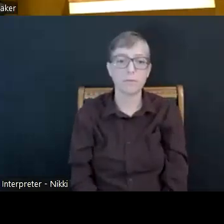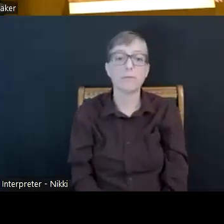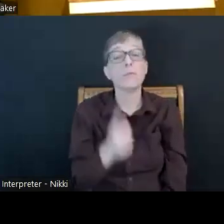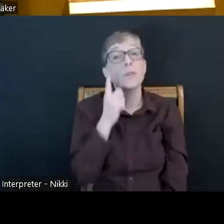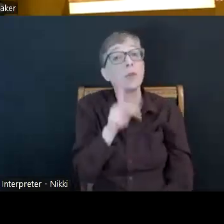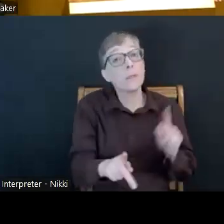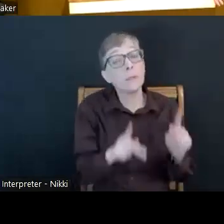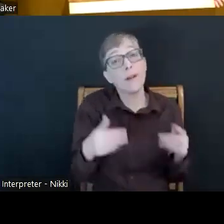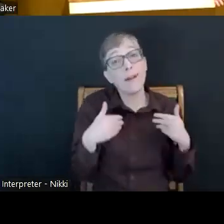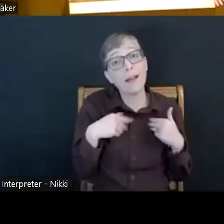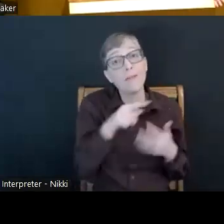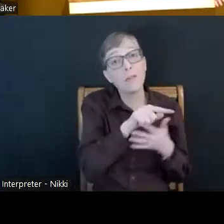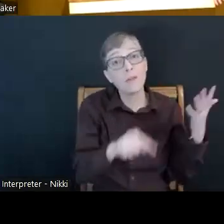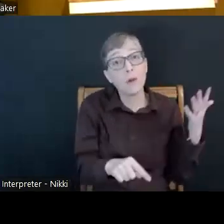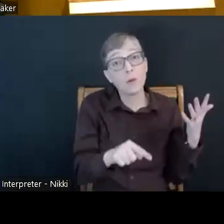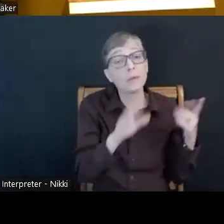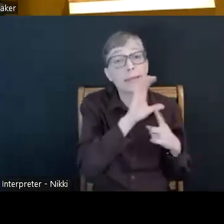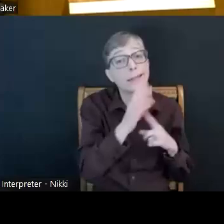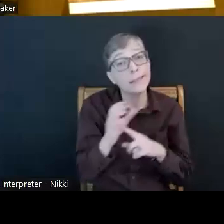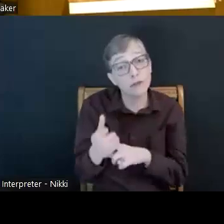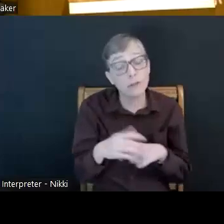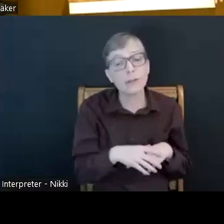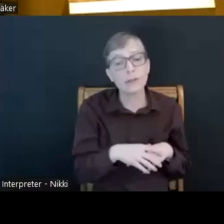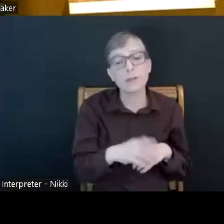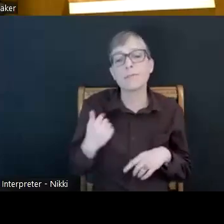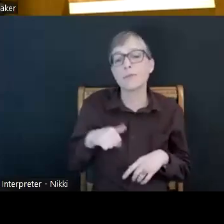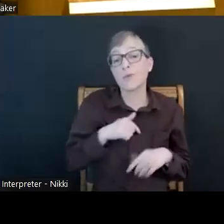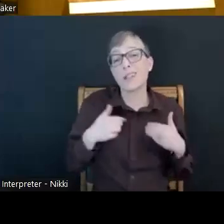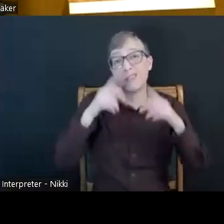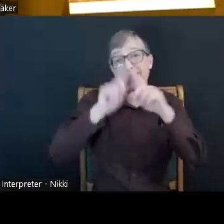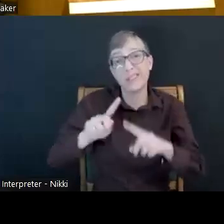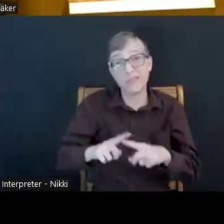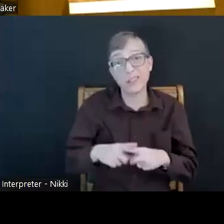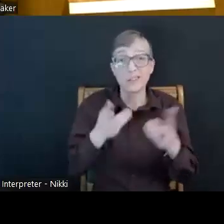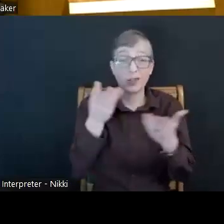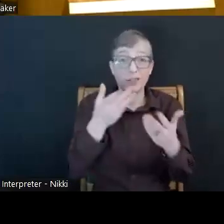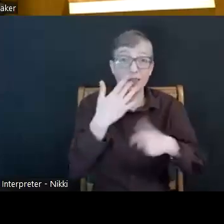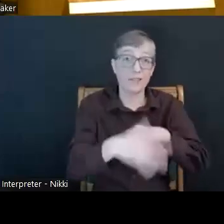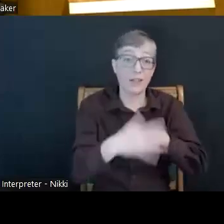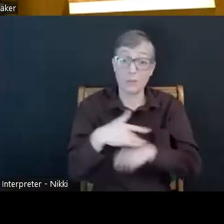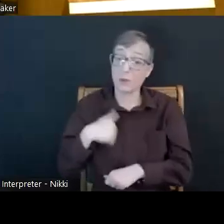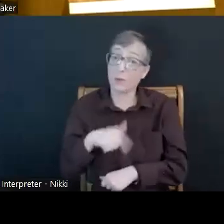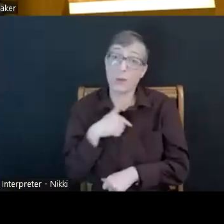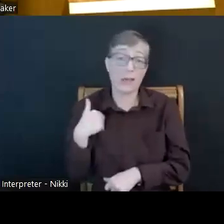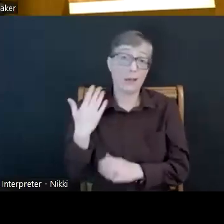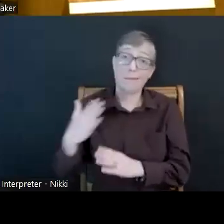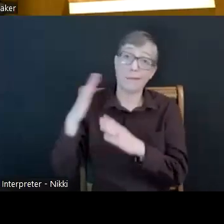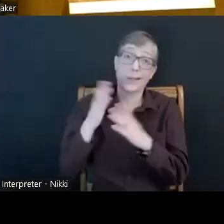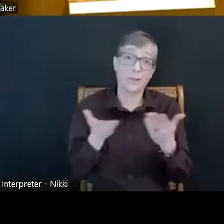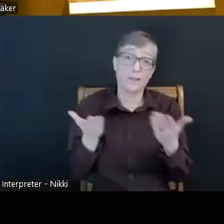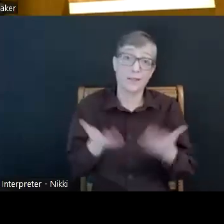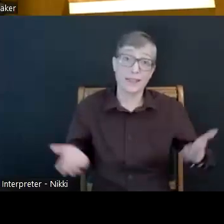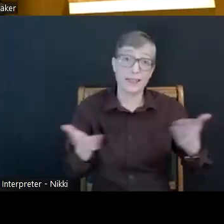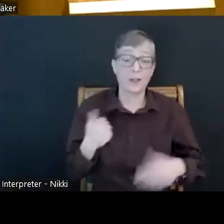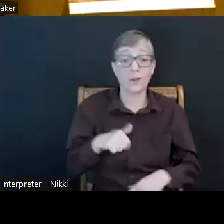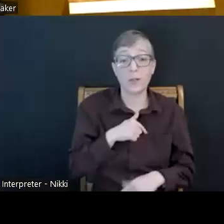of services that are available. And we have great services here at the Flower Eye Institute. Certainly, we have a great ophthalmology